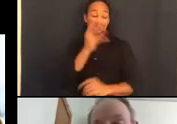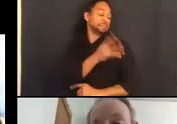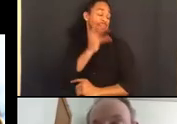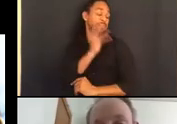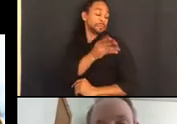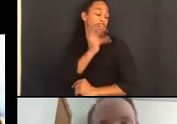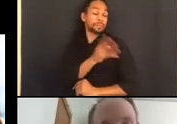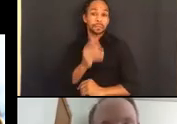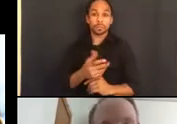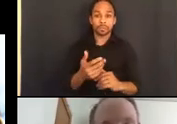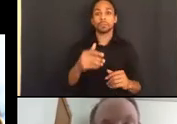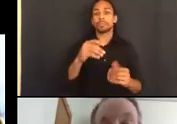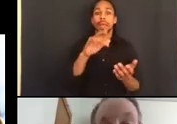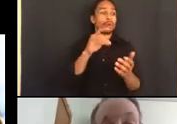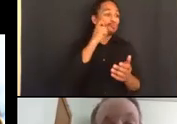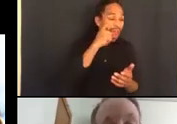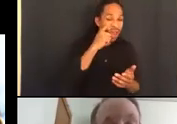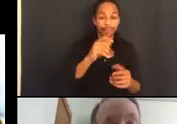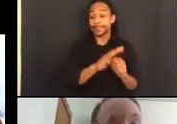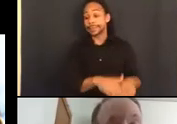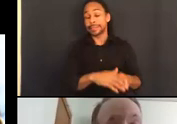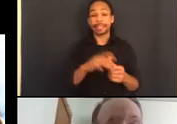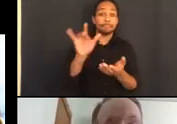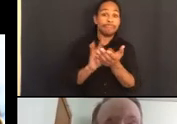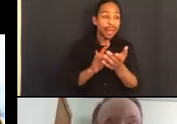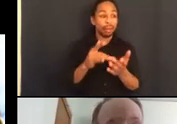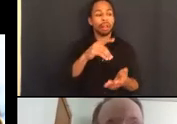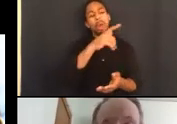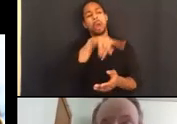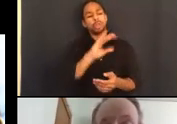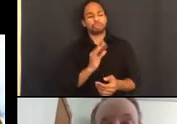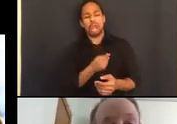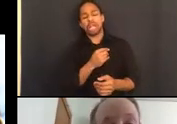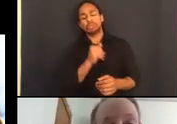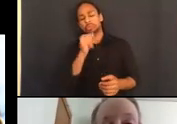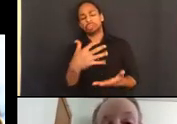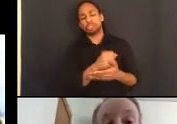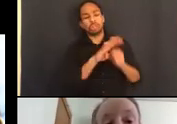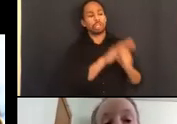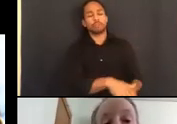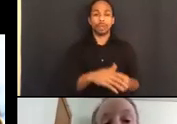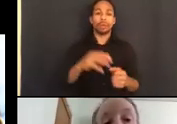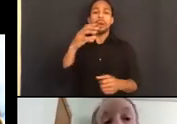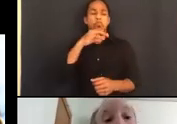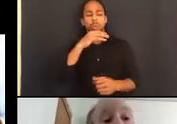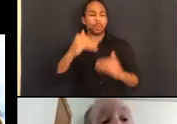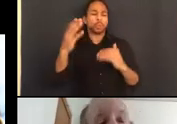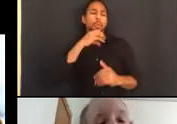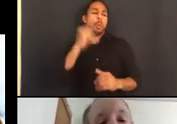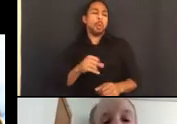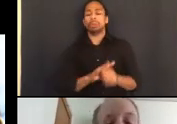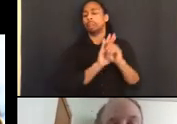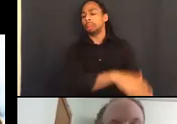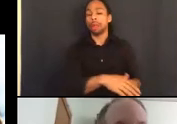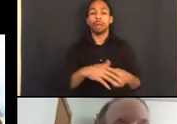ableism, medical ableism, gendered and gender normalizing ableism, fat phobia, ageism, and eugenics.